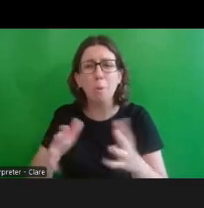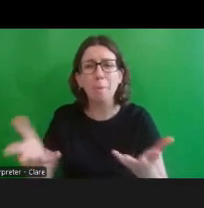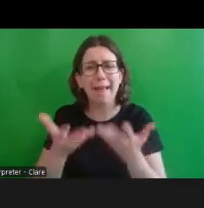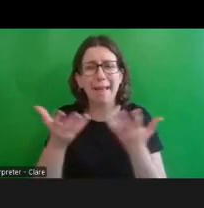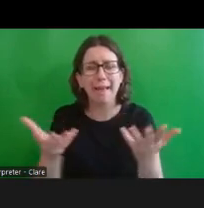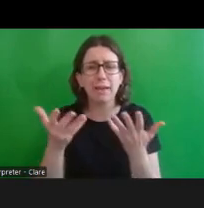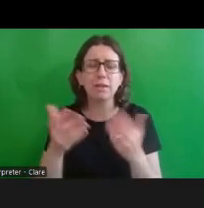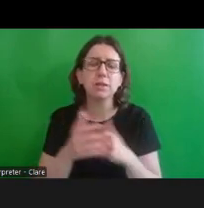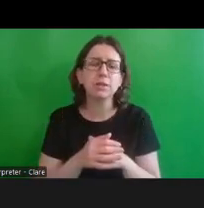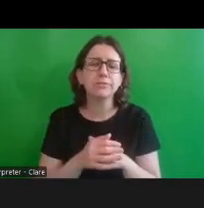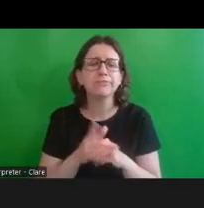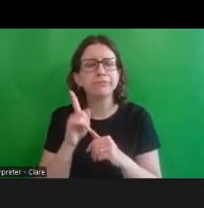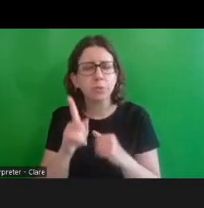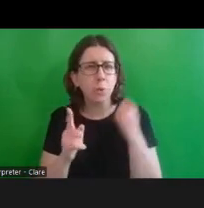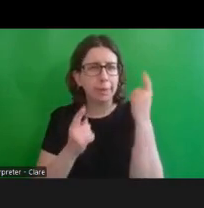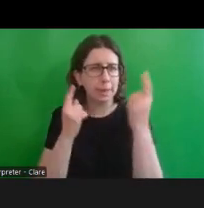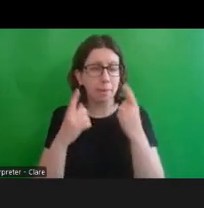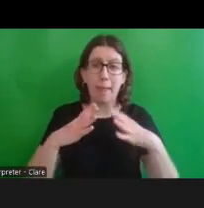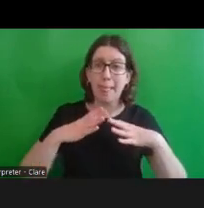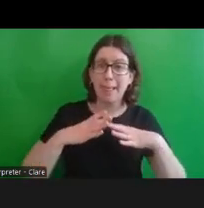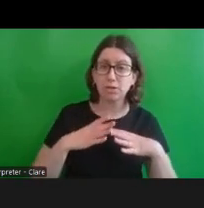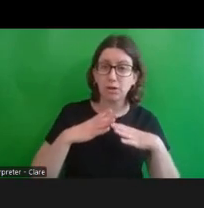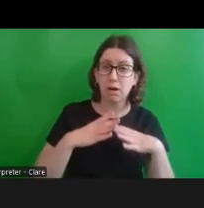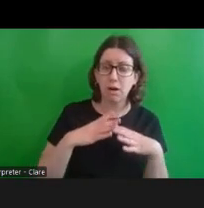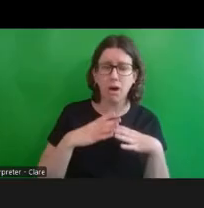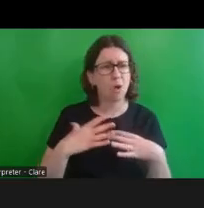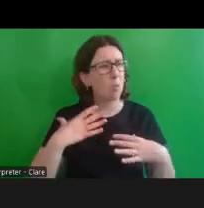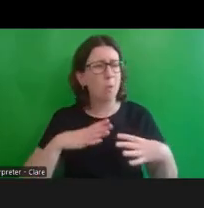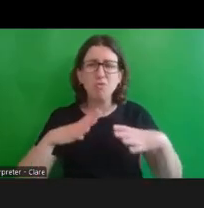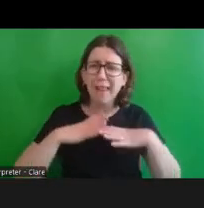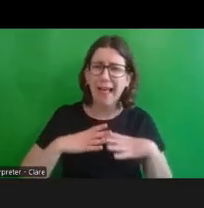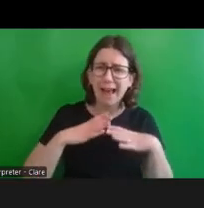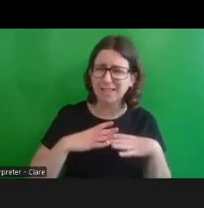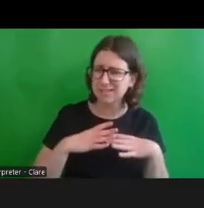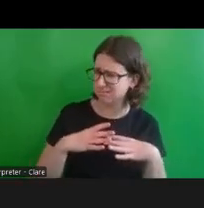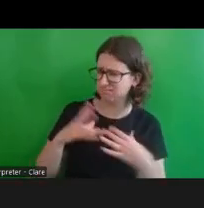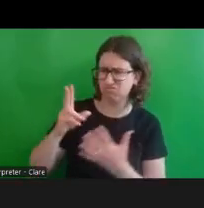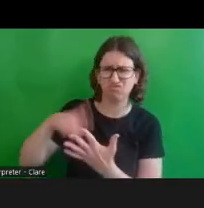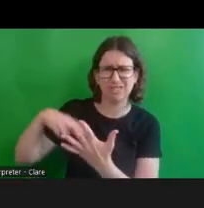our leisure time, why would we allocate it to something which we feel is a chore rather than